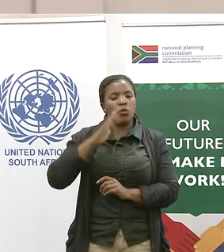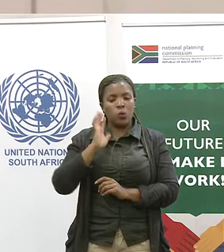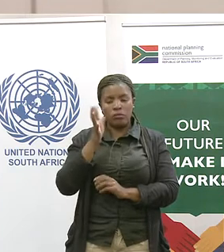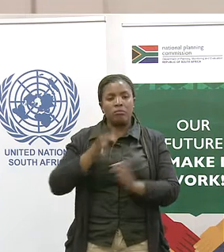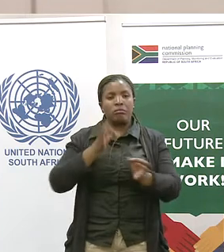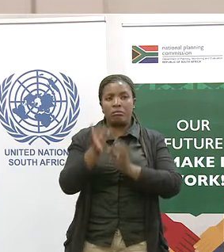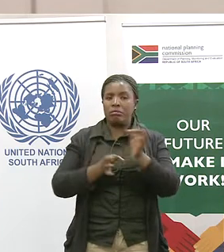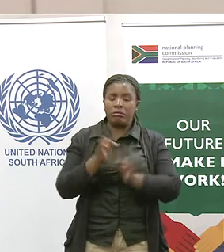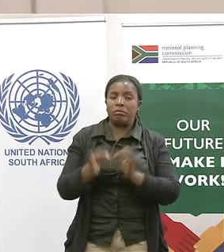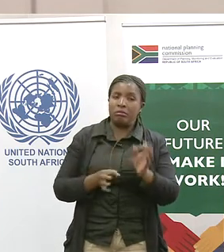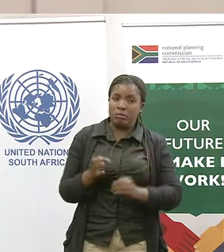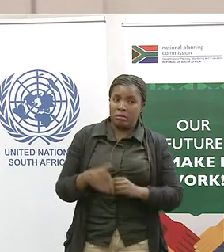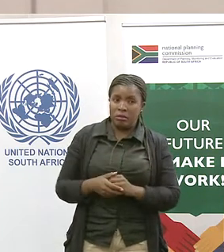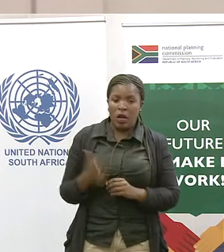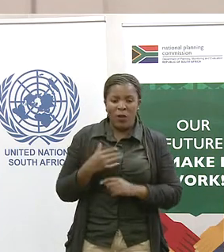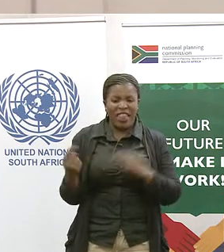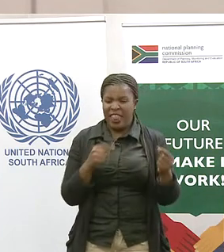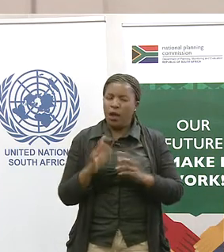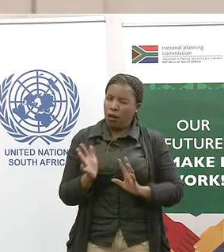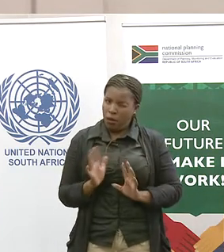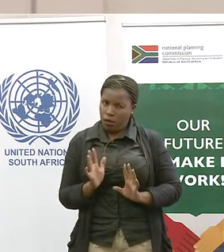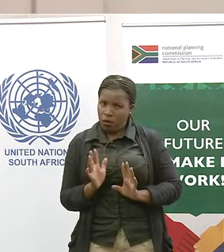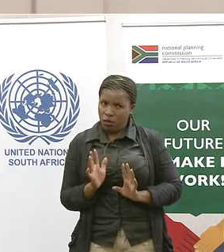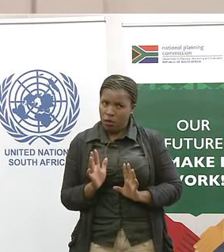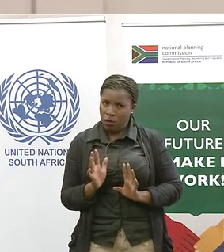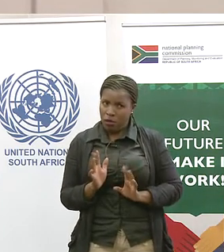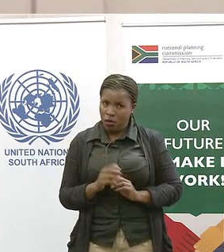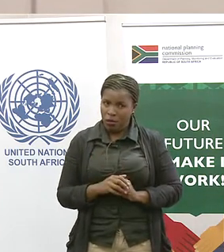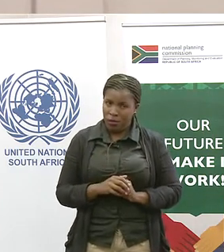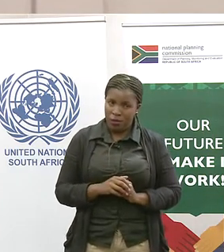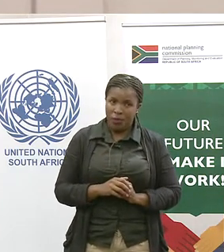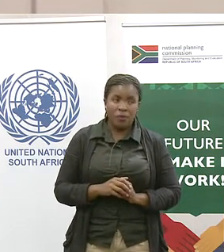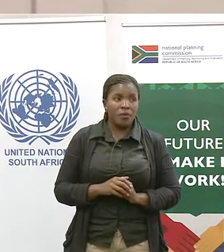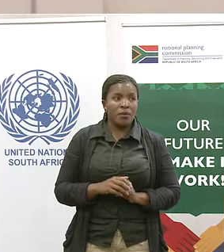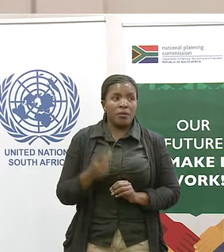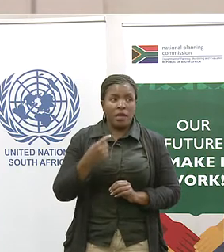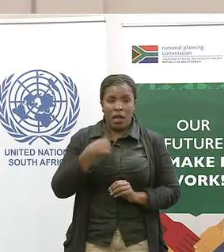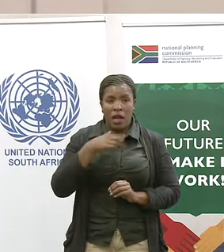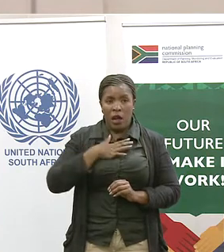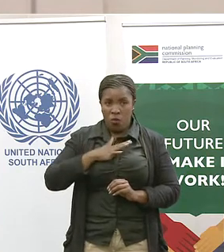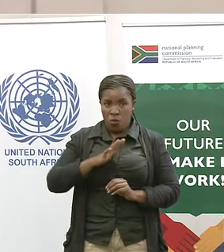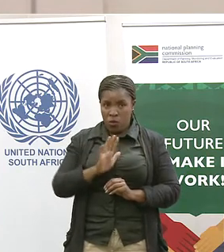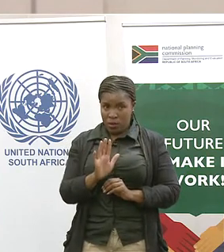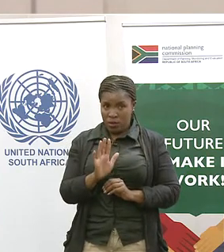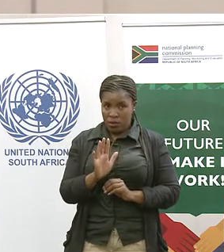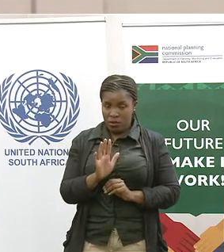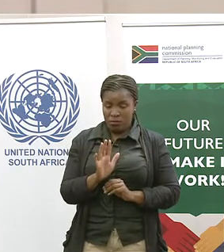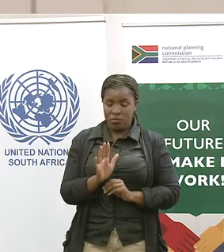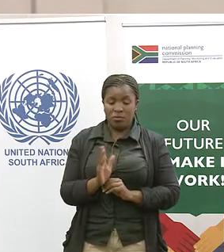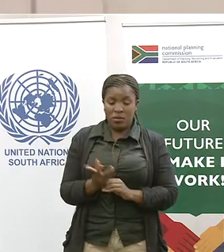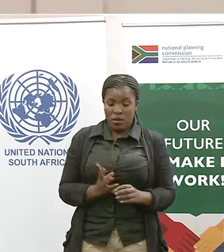controversy. I'm going to bring this closer to home, back to the